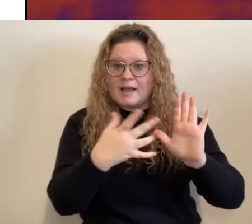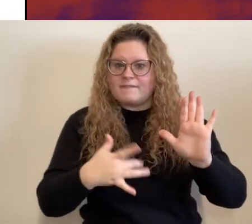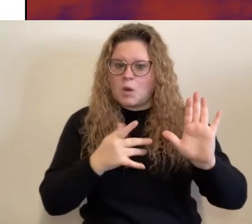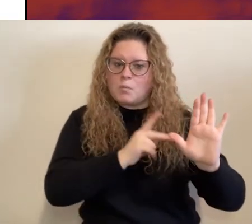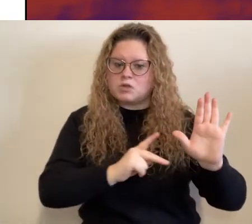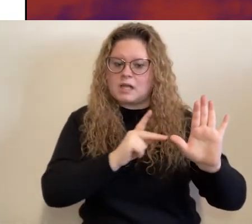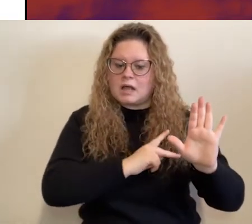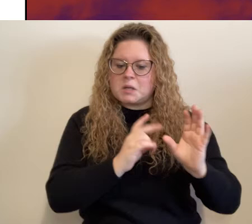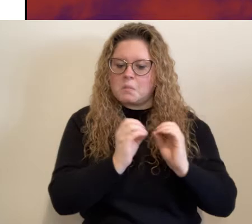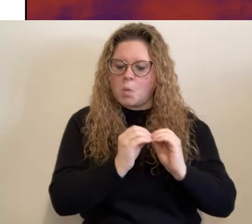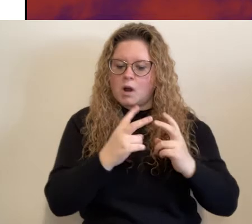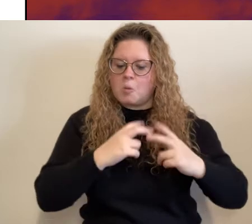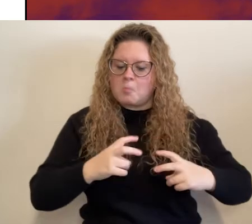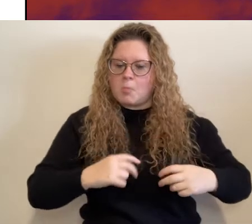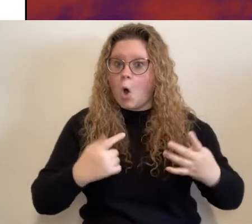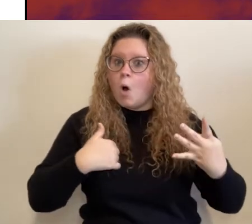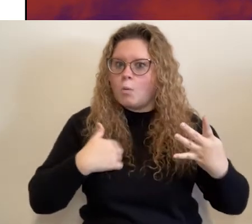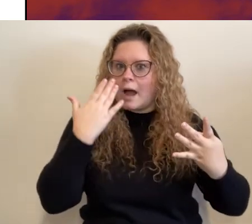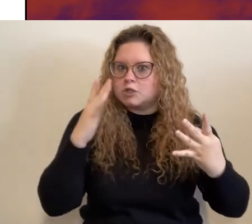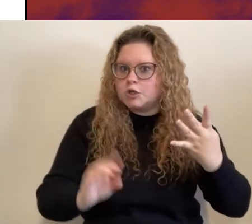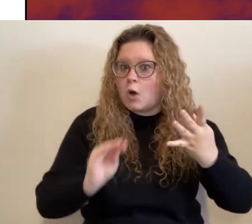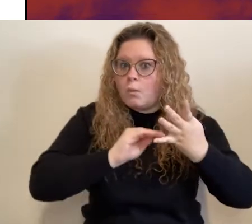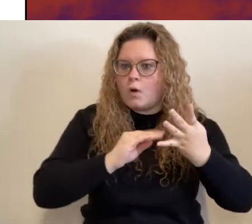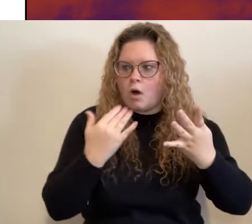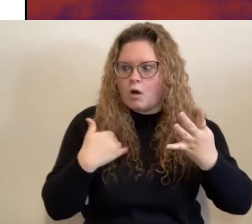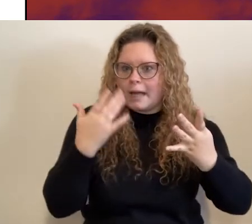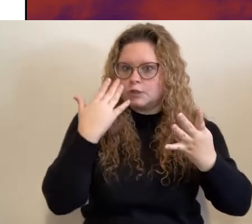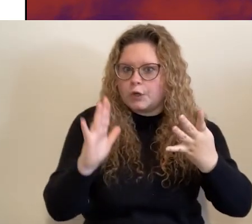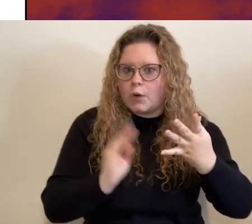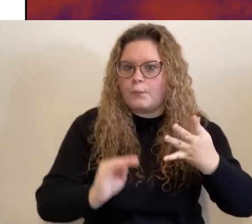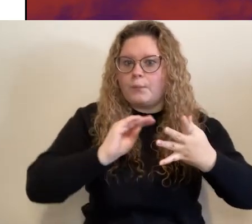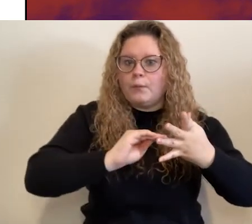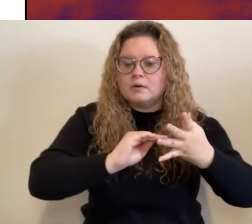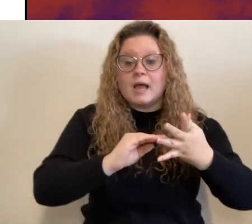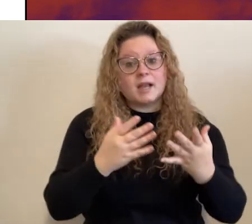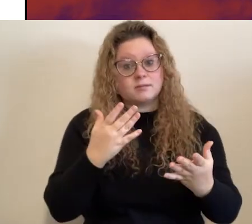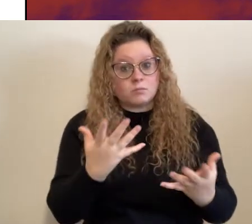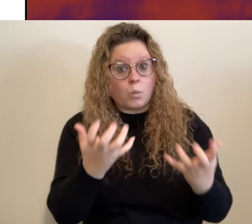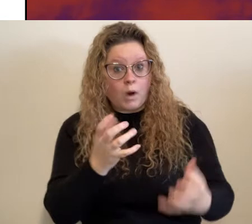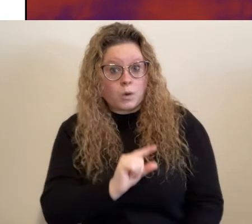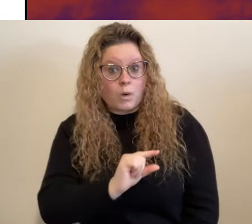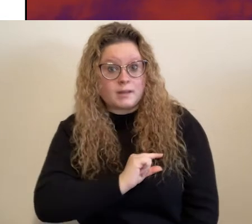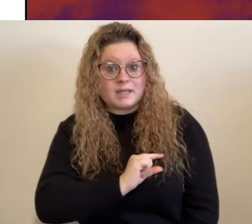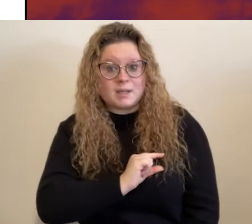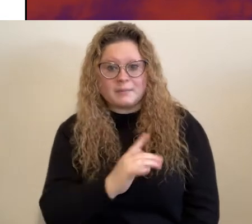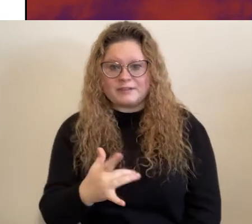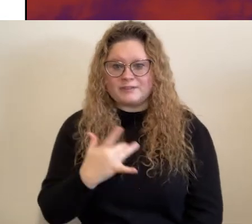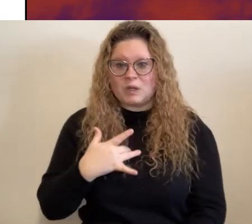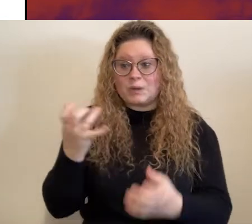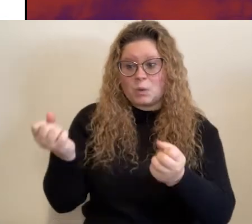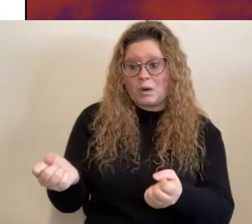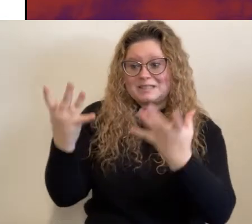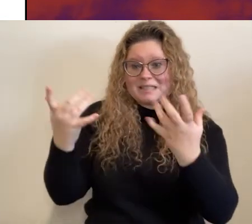can go into these places of like, well, I want to have quality, but maybe you don't have the time to make the